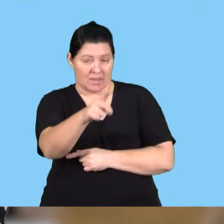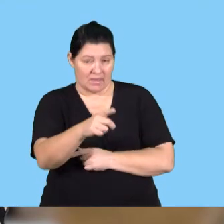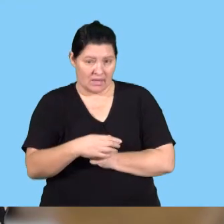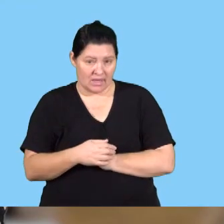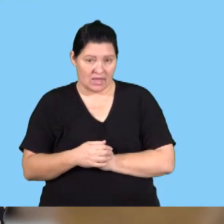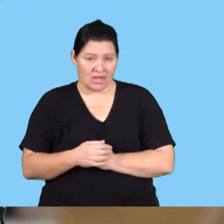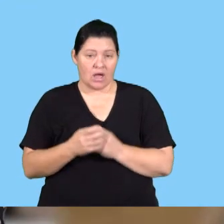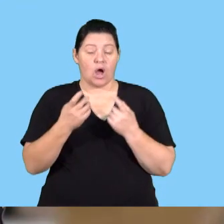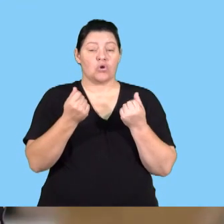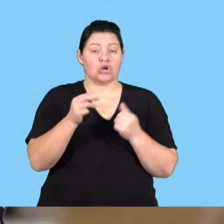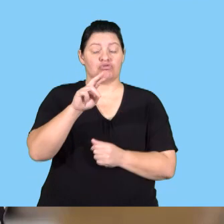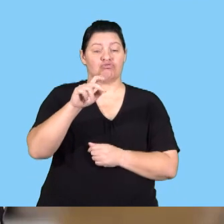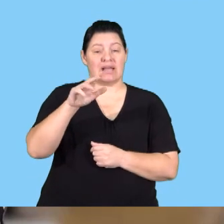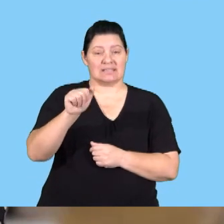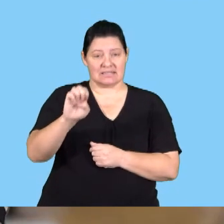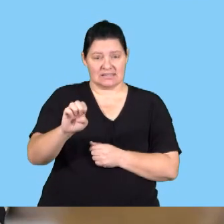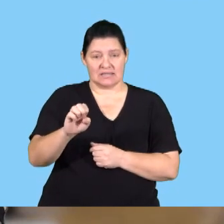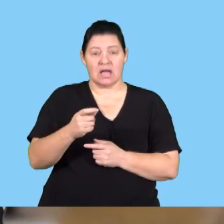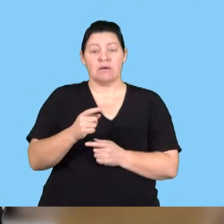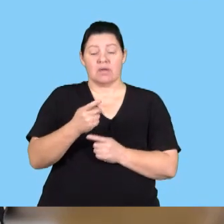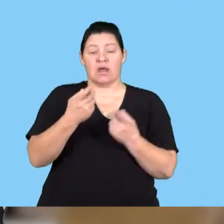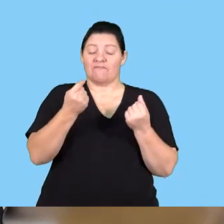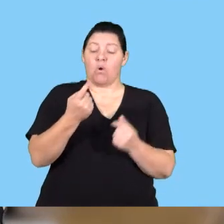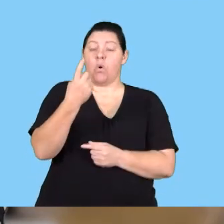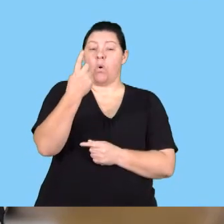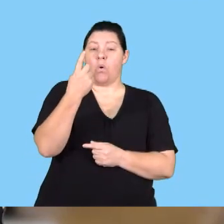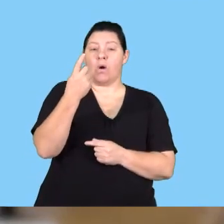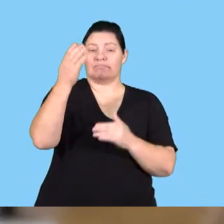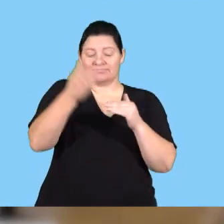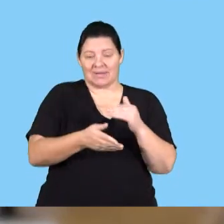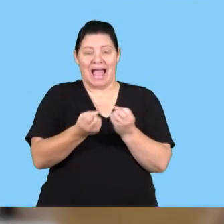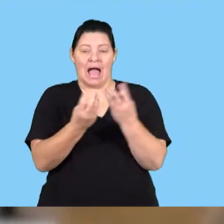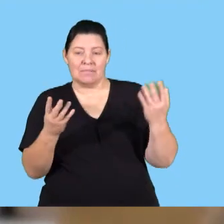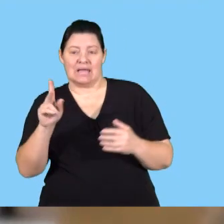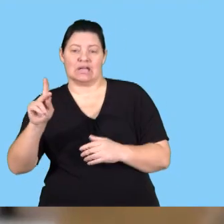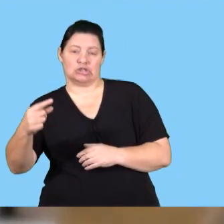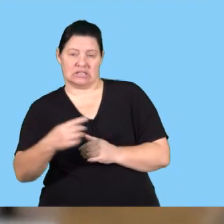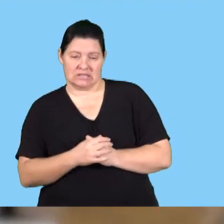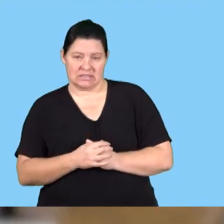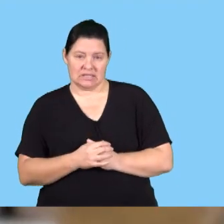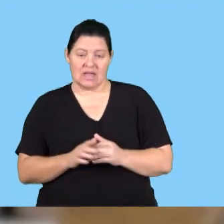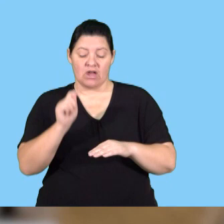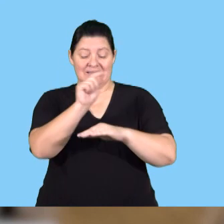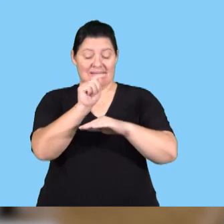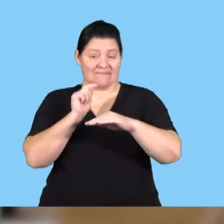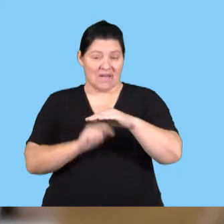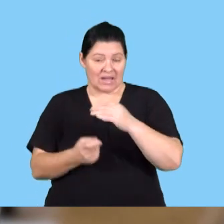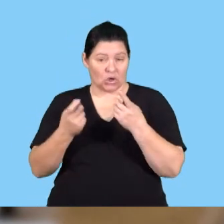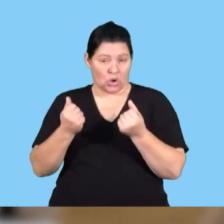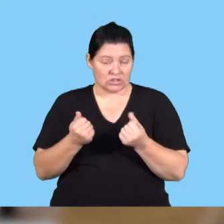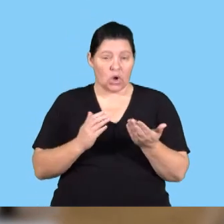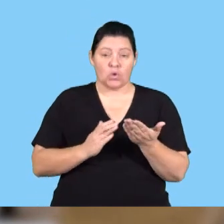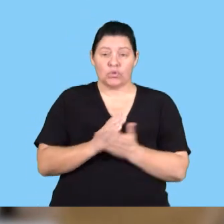remember that the cost rate will be the cost per particular kilogram. So when you divide